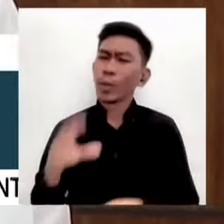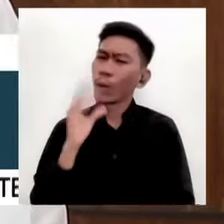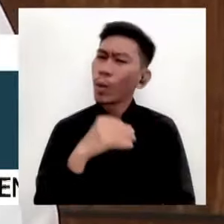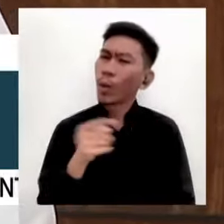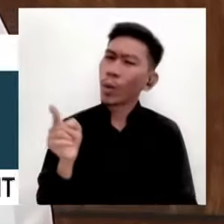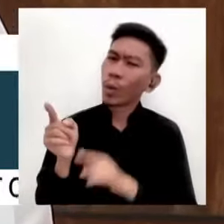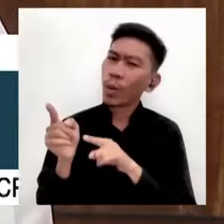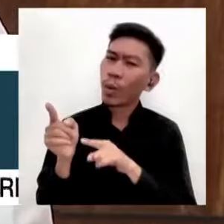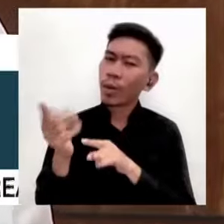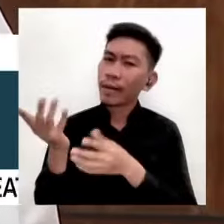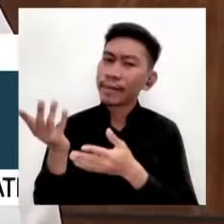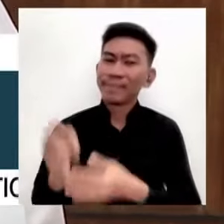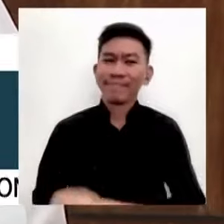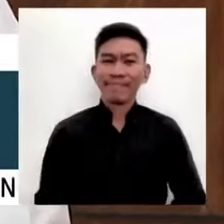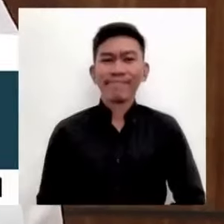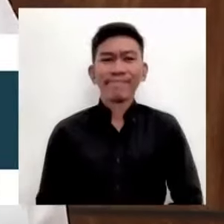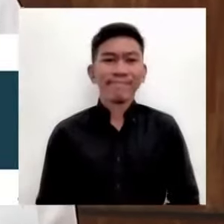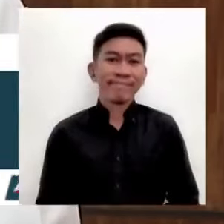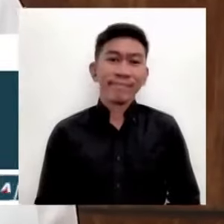Thank you, sir. I mean,